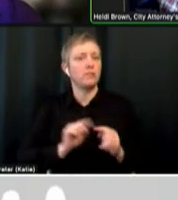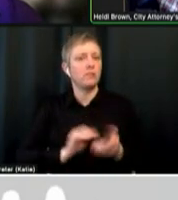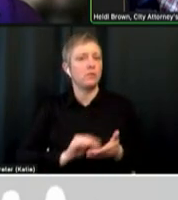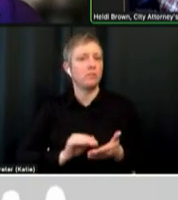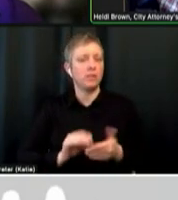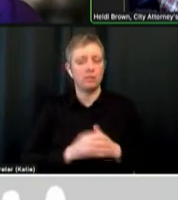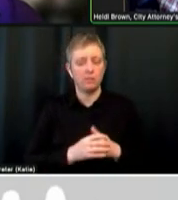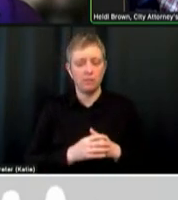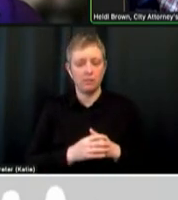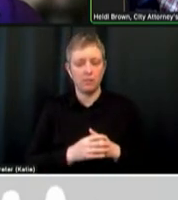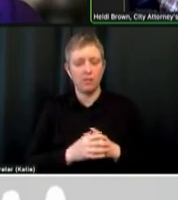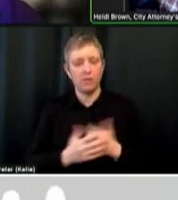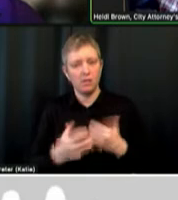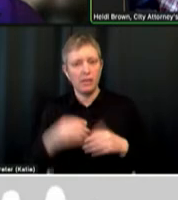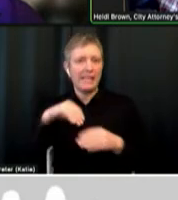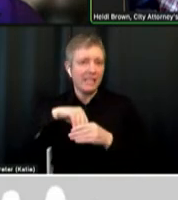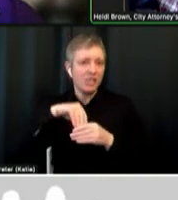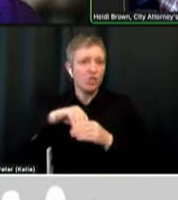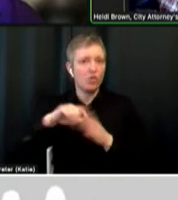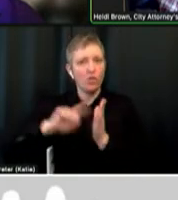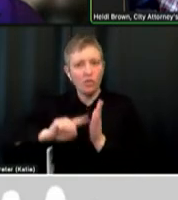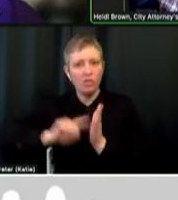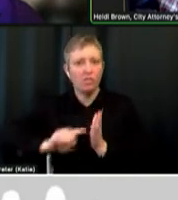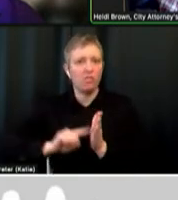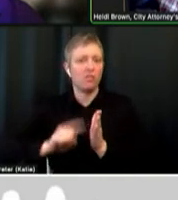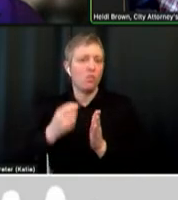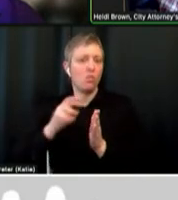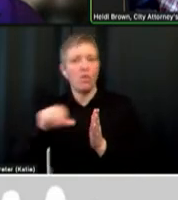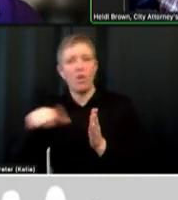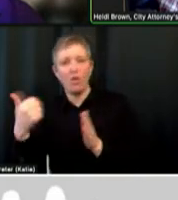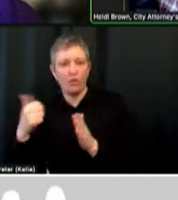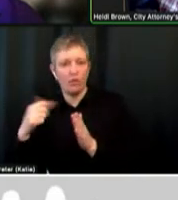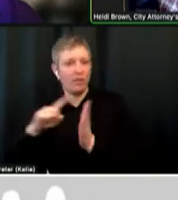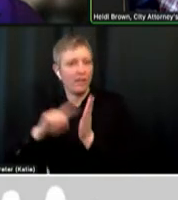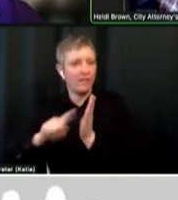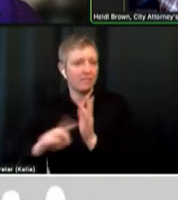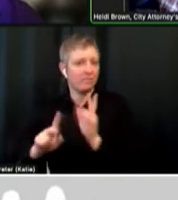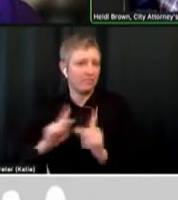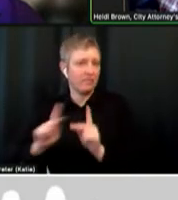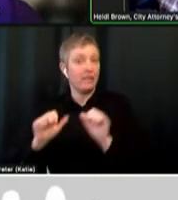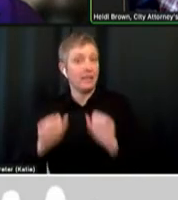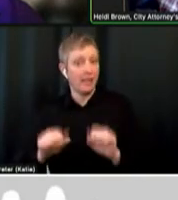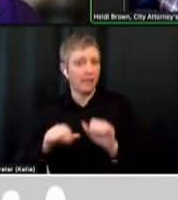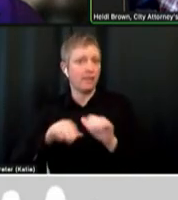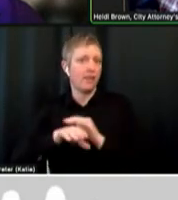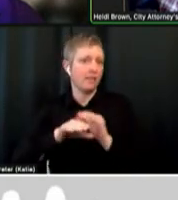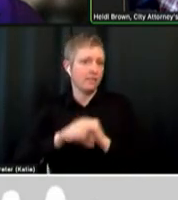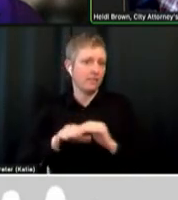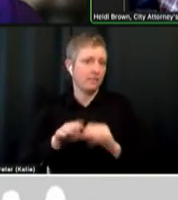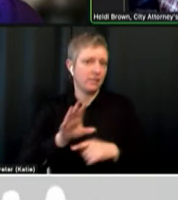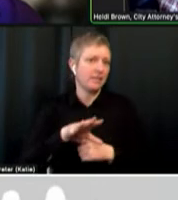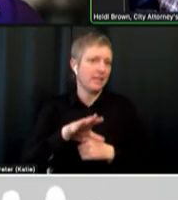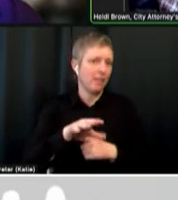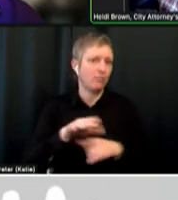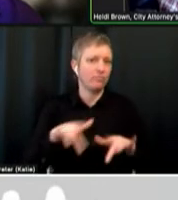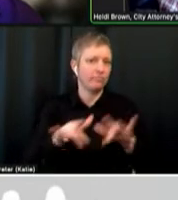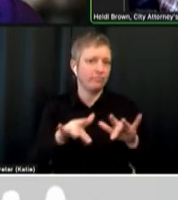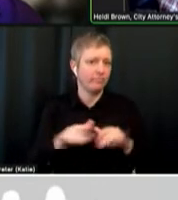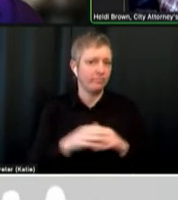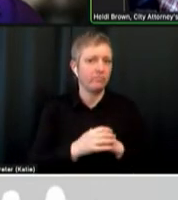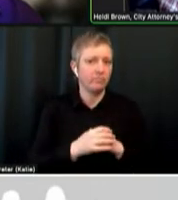internal affairs or other investigative bodies can access body camera footage for purposes of